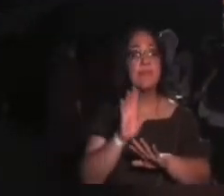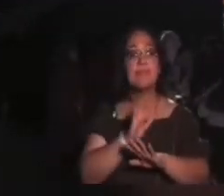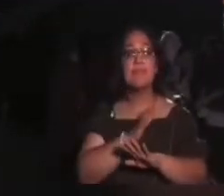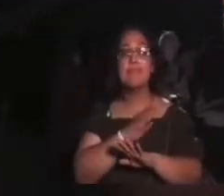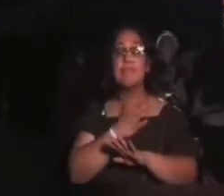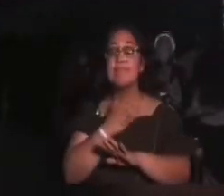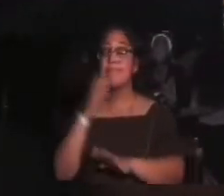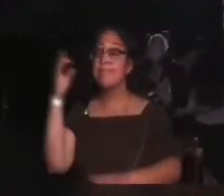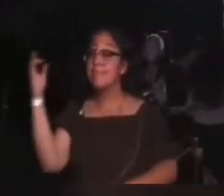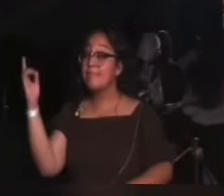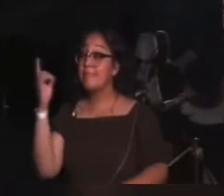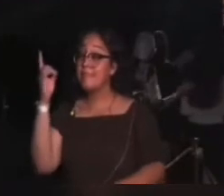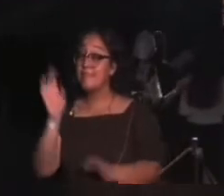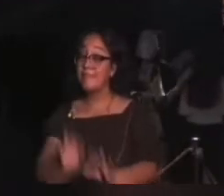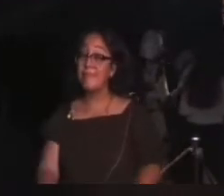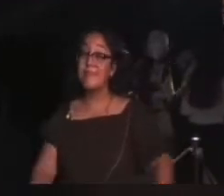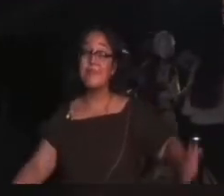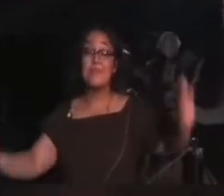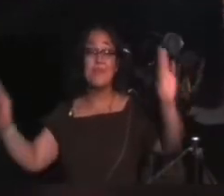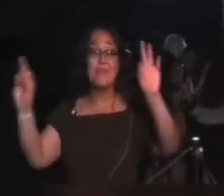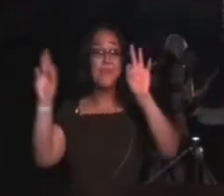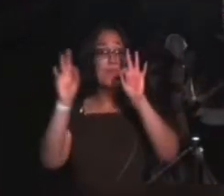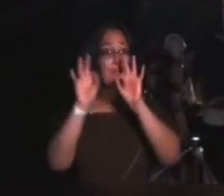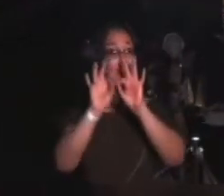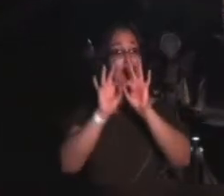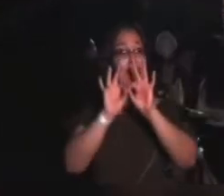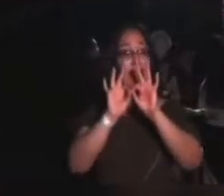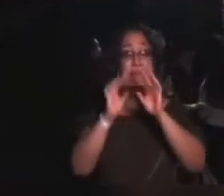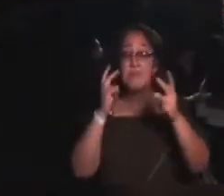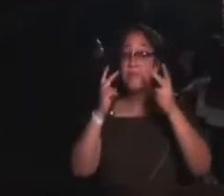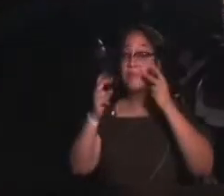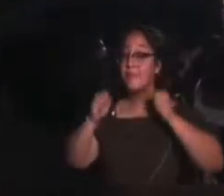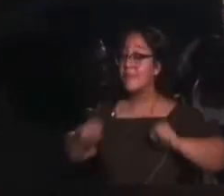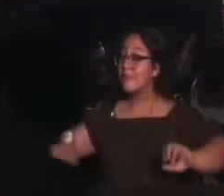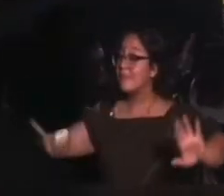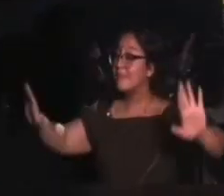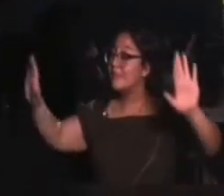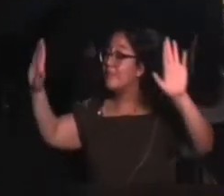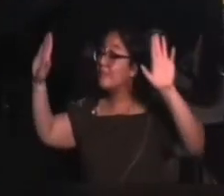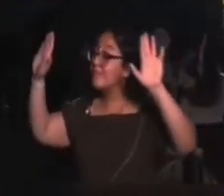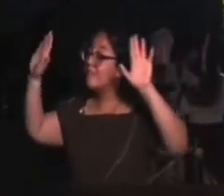Solamente Él es digno en esta noche. Todo mano alzada en este lugar.